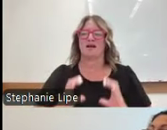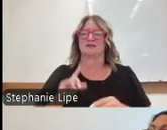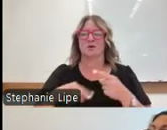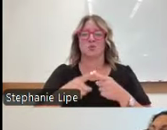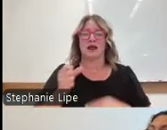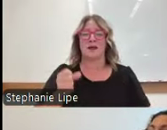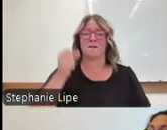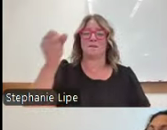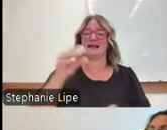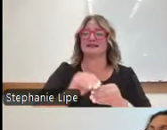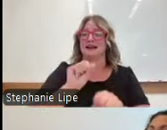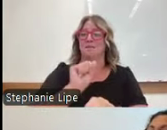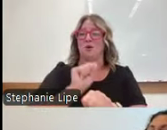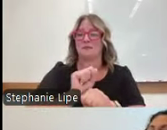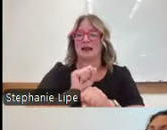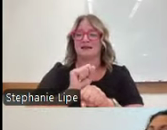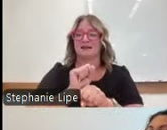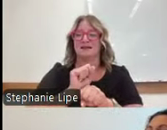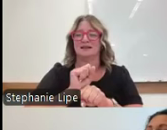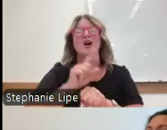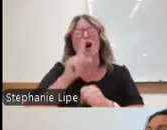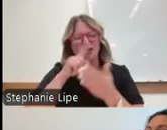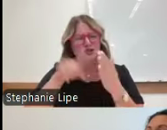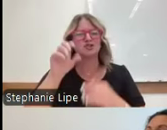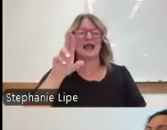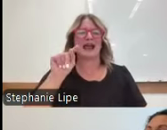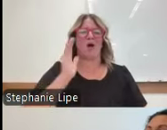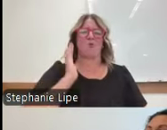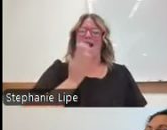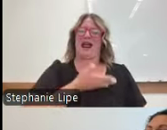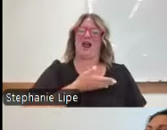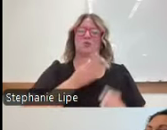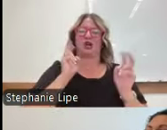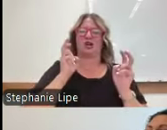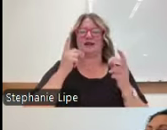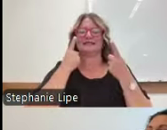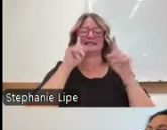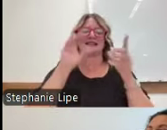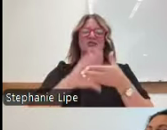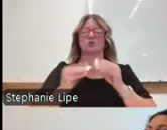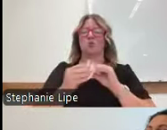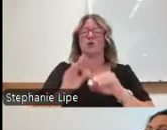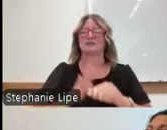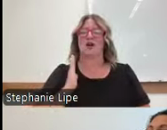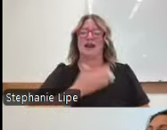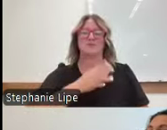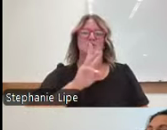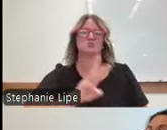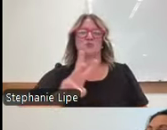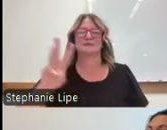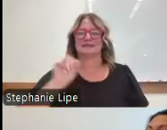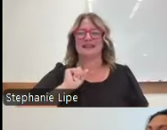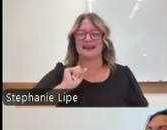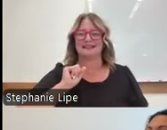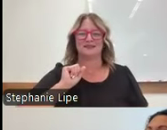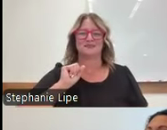and to see the outcomes of our customers in placement of employment. You should check out our success stories